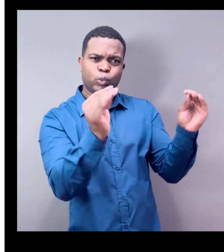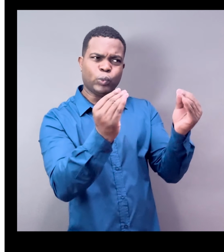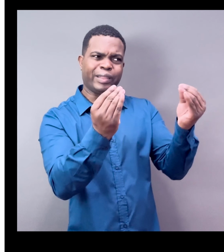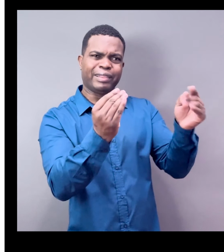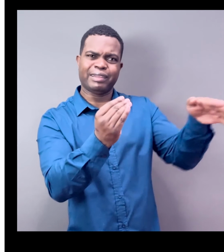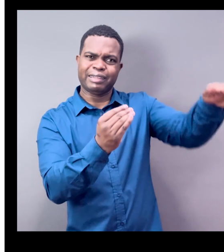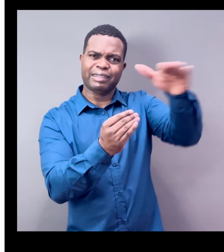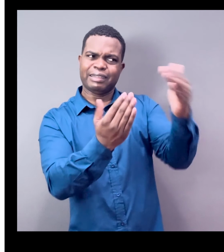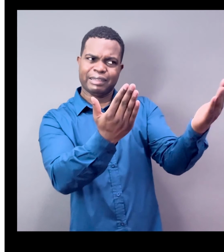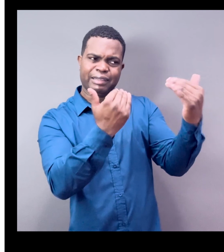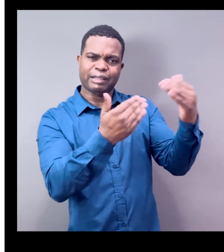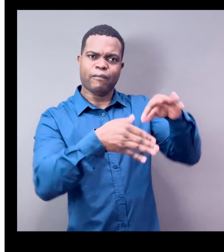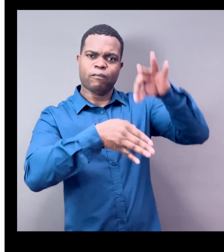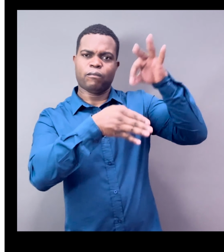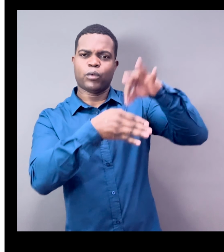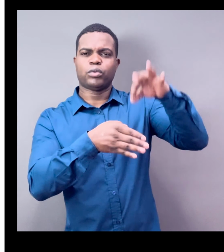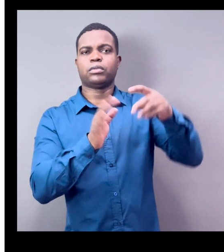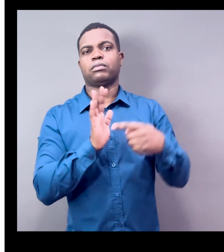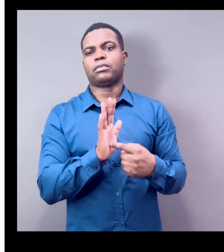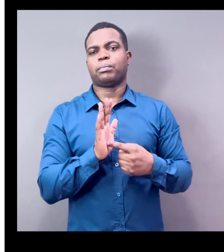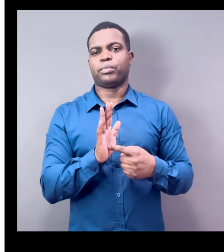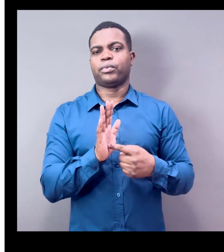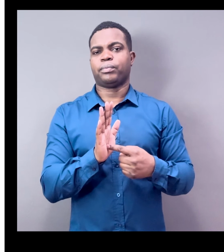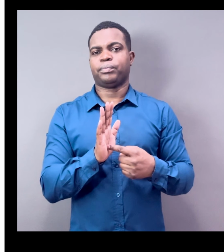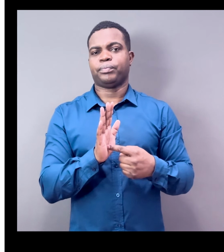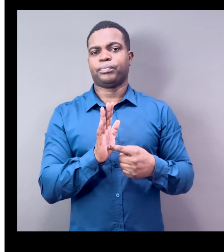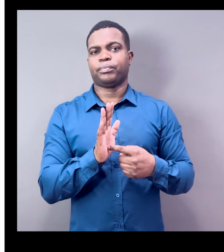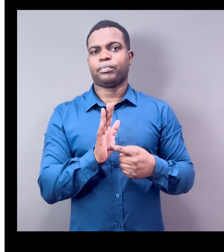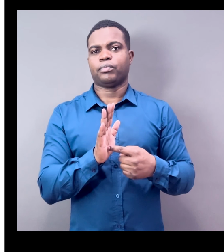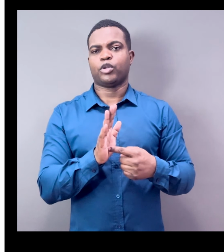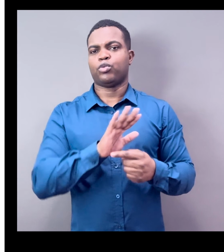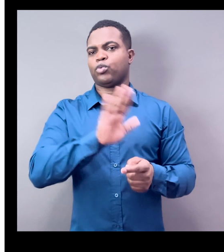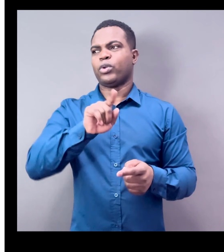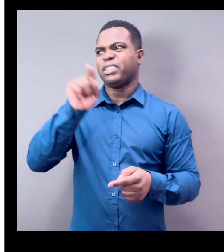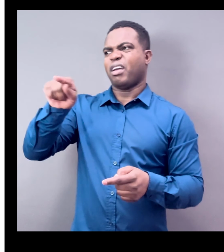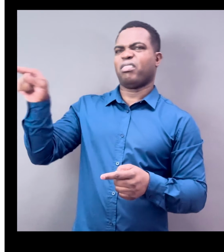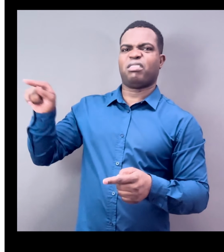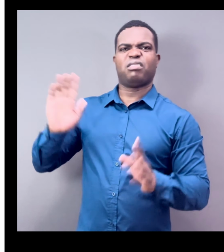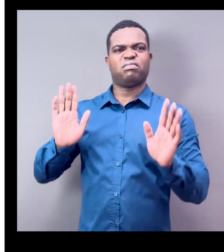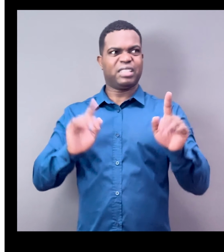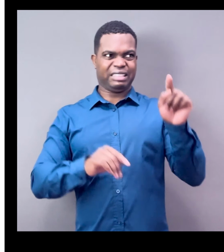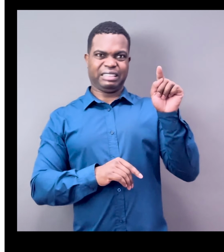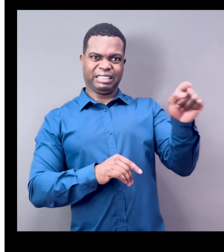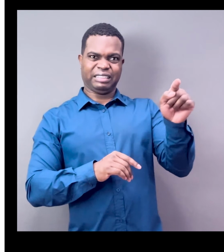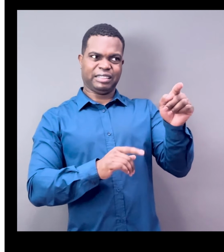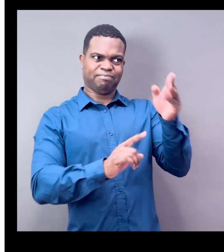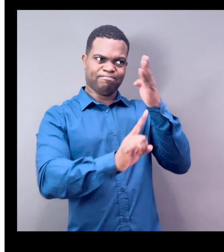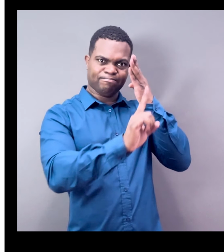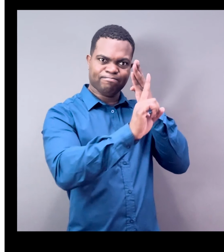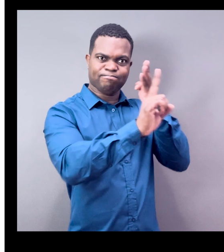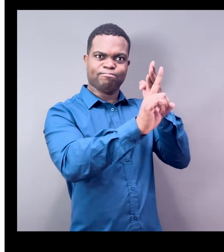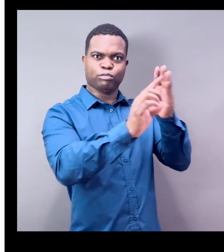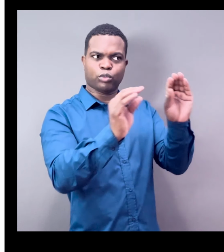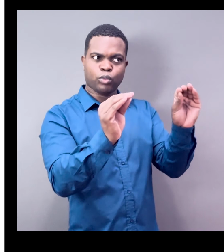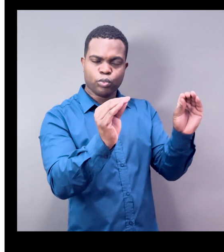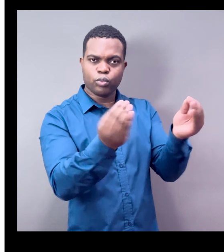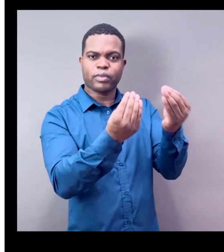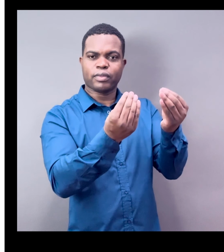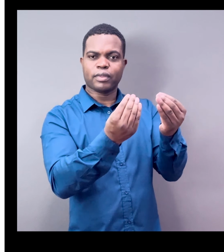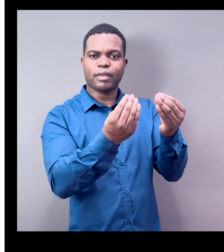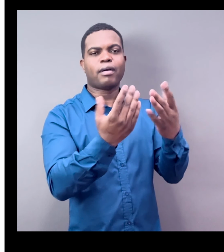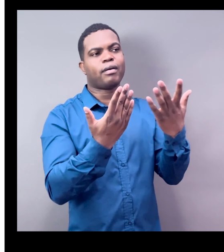to vote, or any other individuals you want to encourage to vote are your target audience,